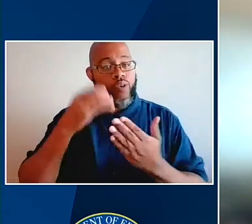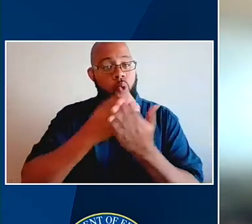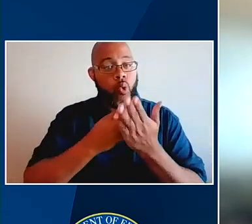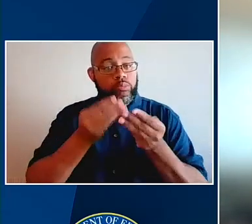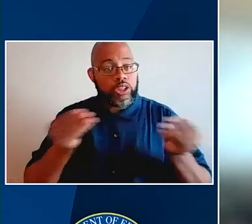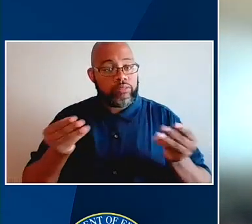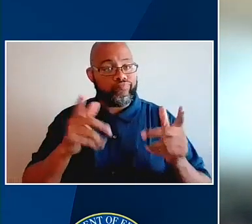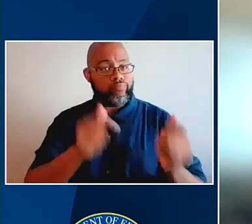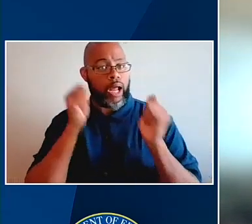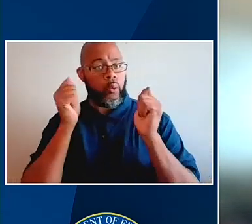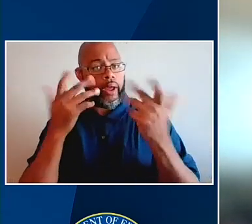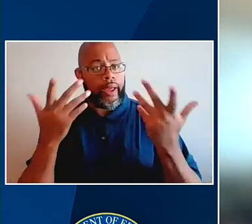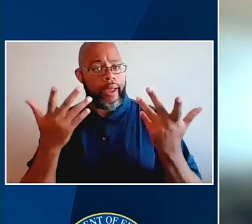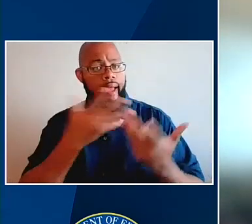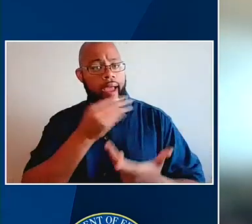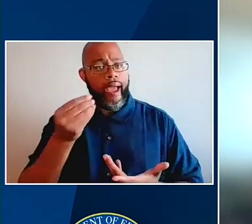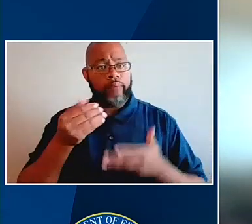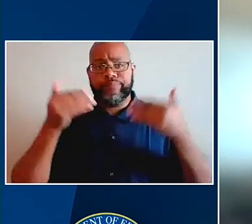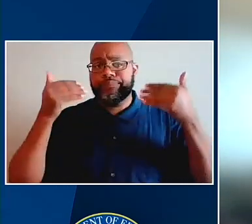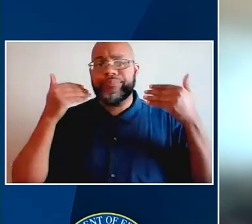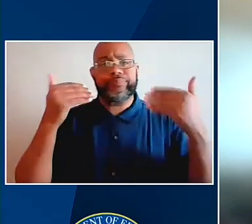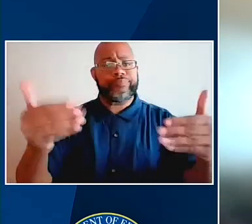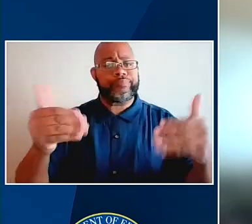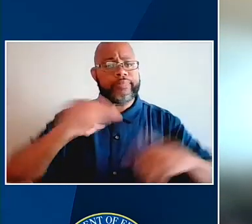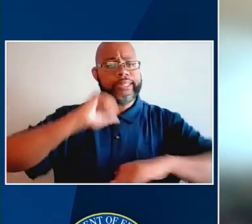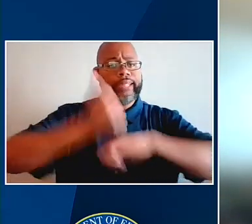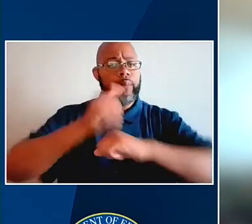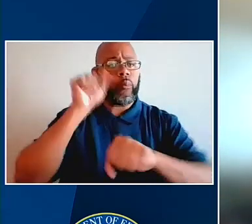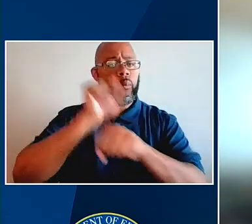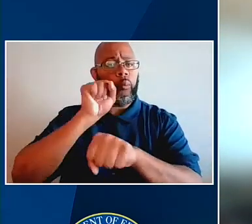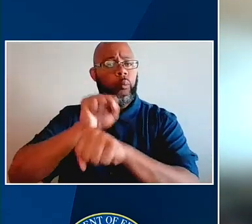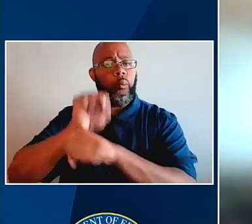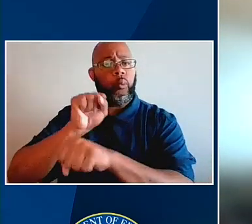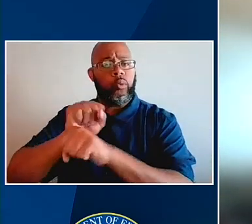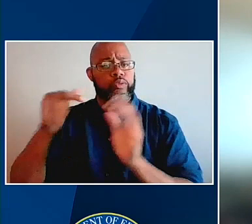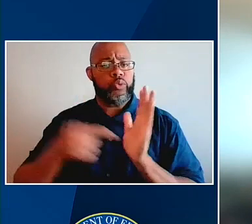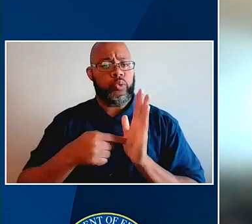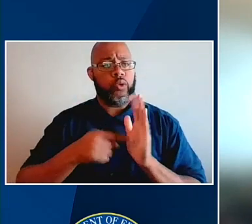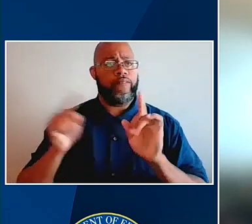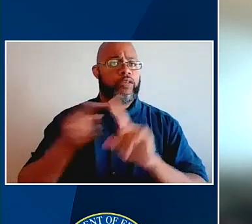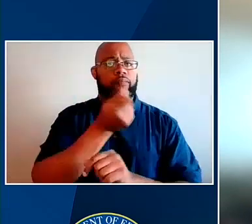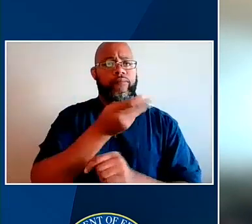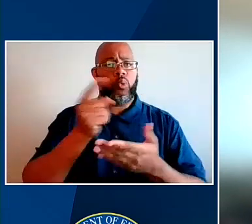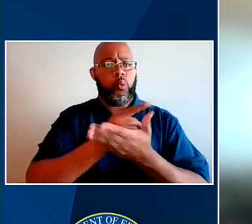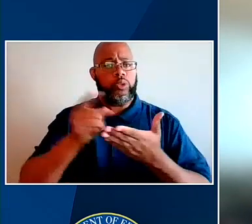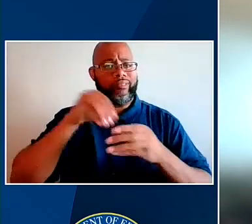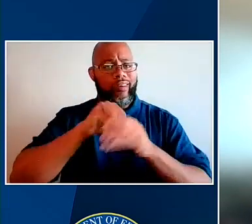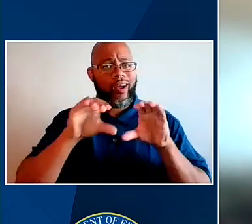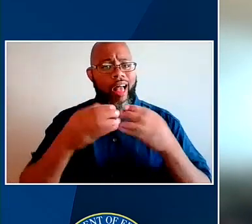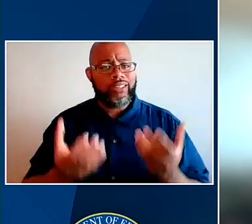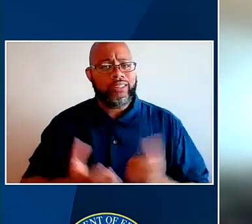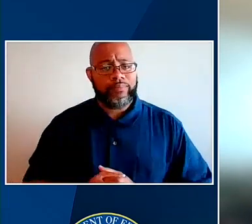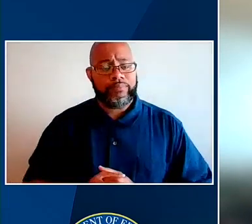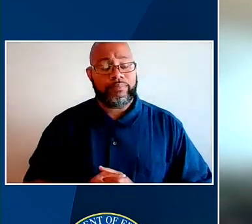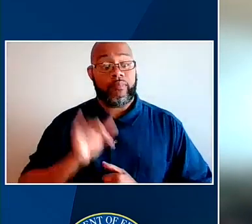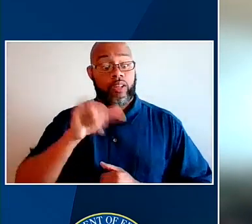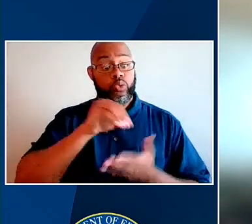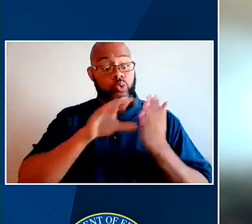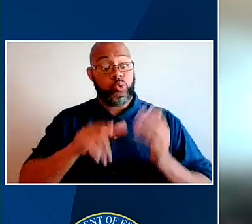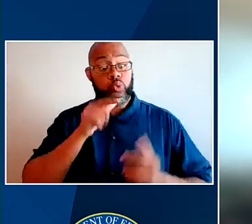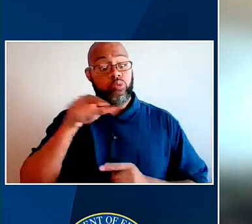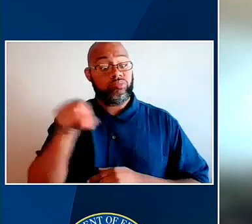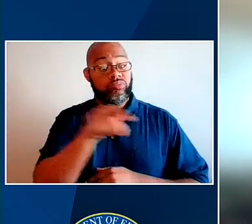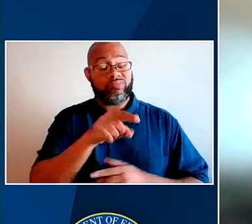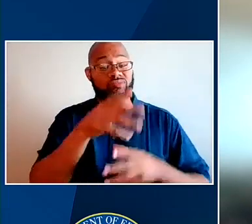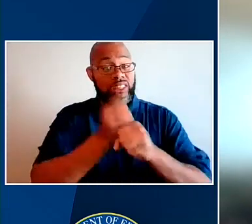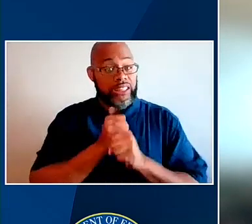right away and just went ahead and set up assignments that were due the first couple of weeks of class. For those students who had